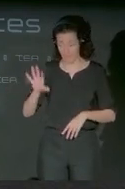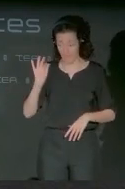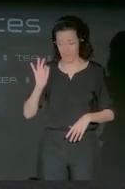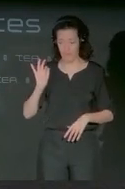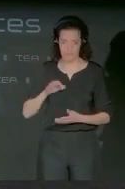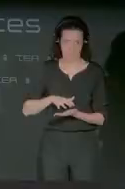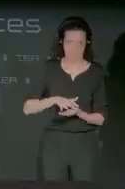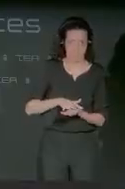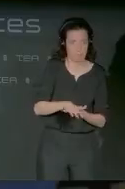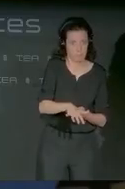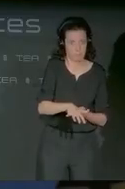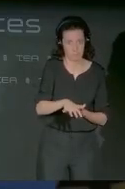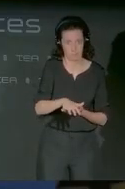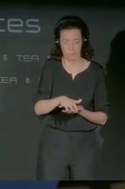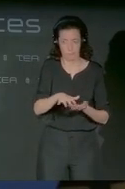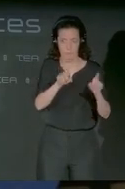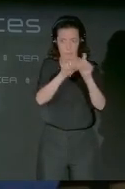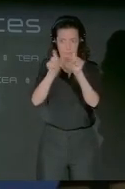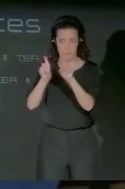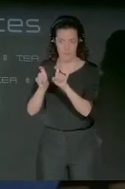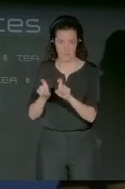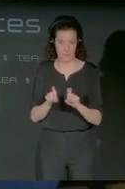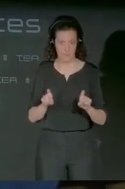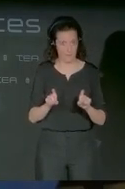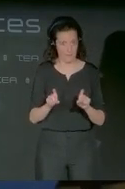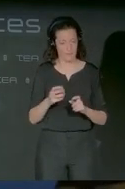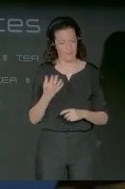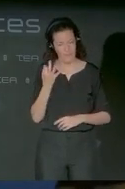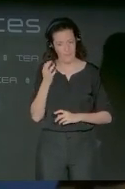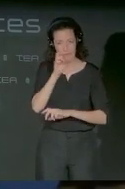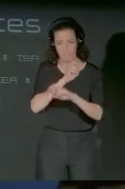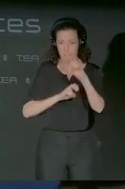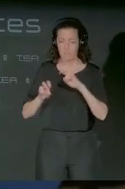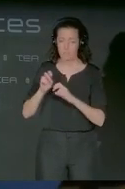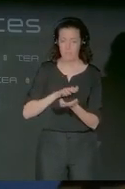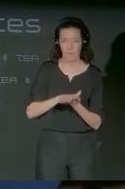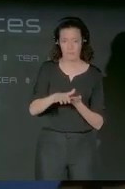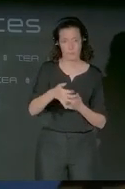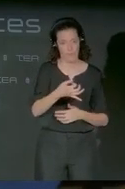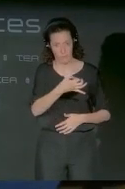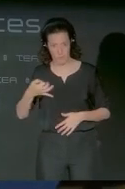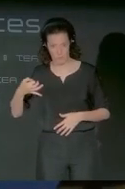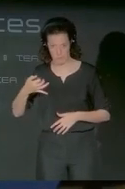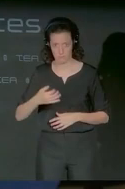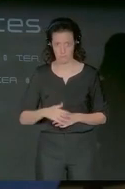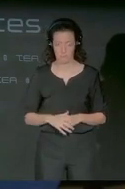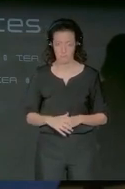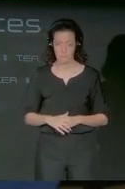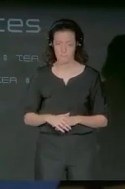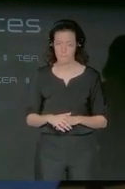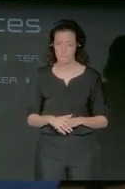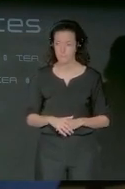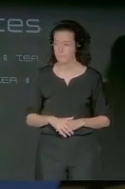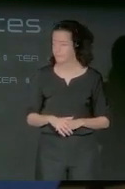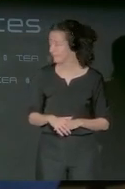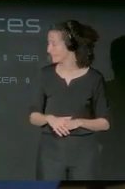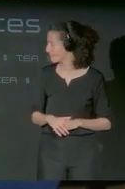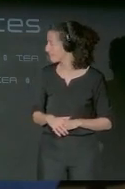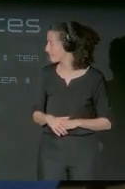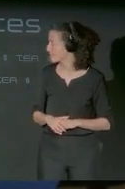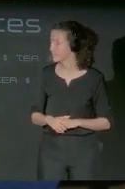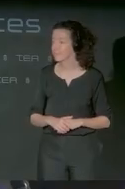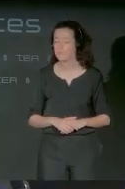industry. Sí, totalmente. Jari. Yeah, so absolutely agree with Simon. And